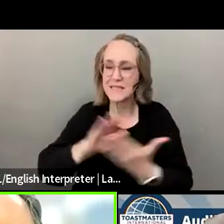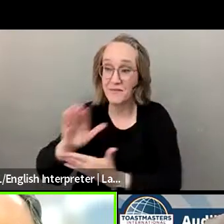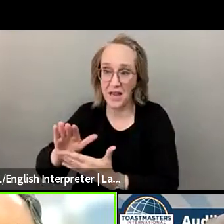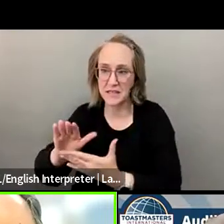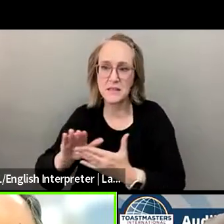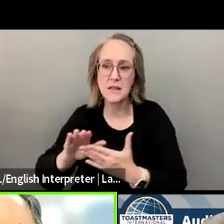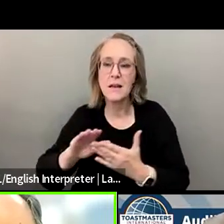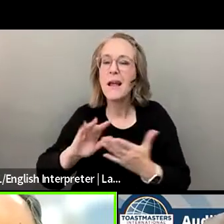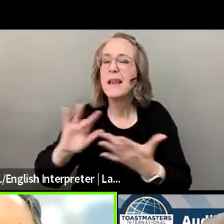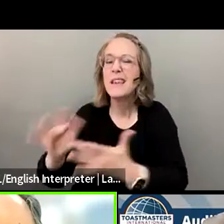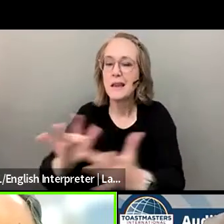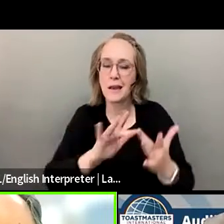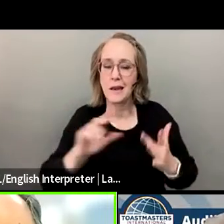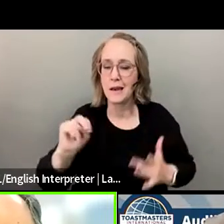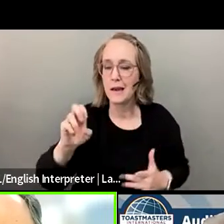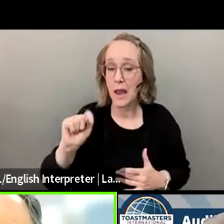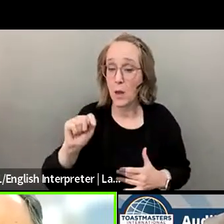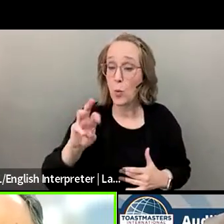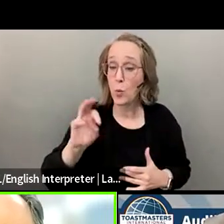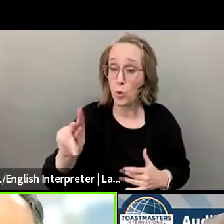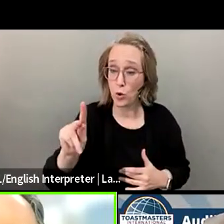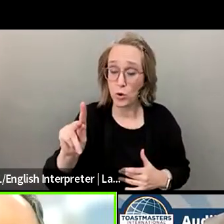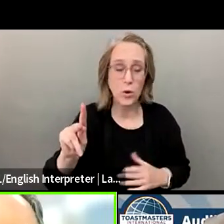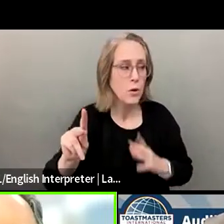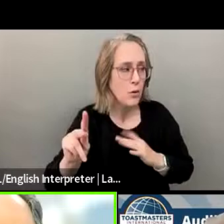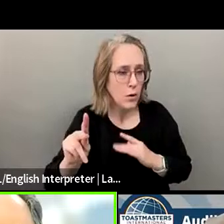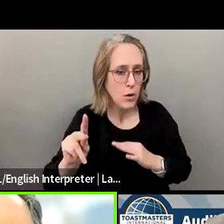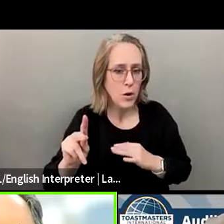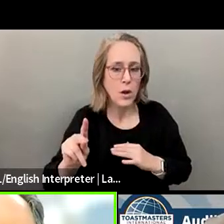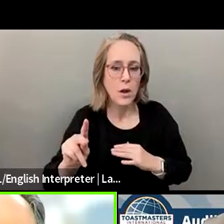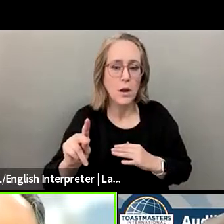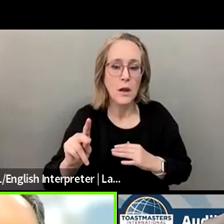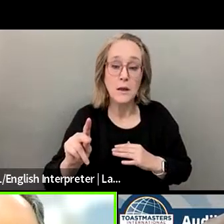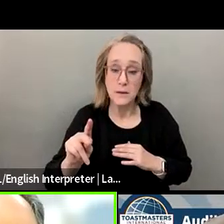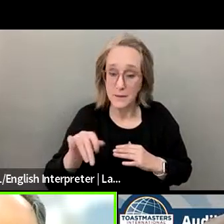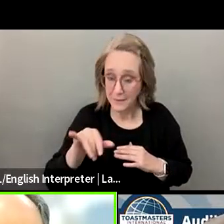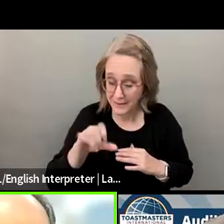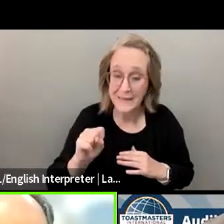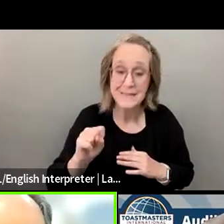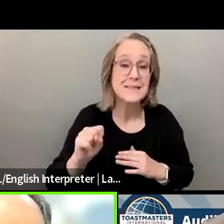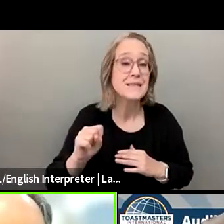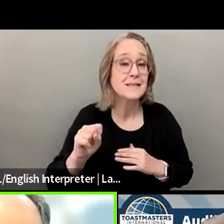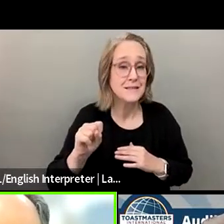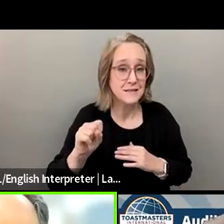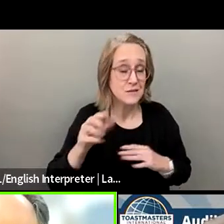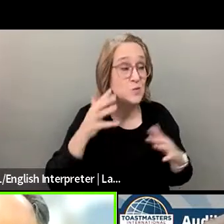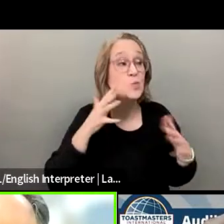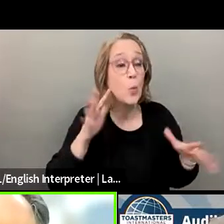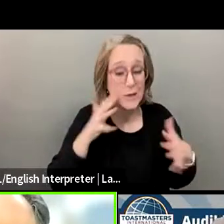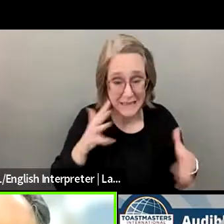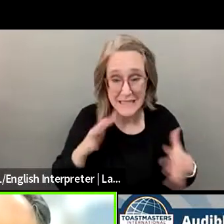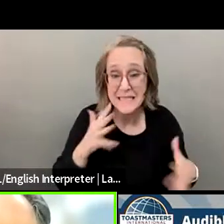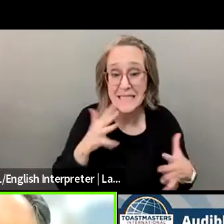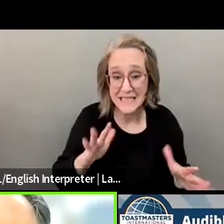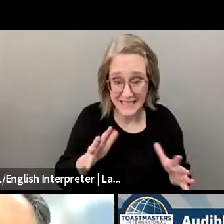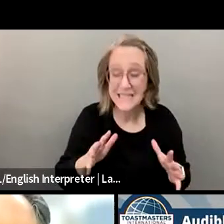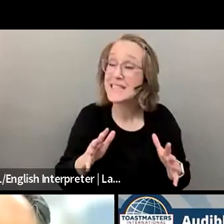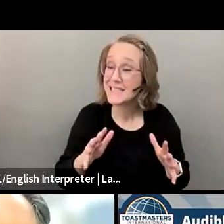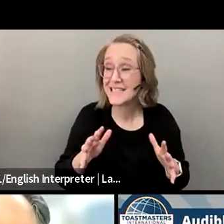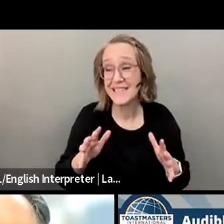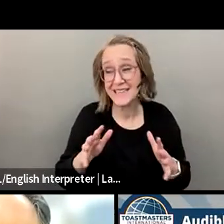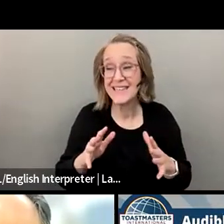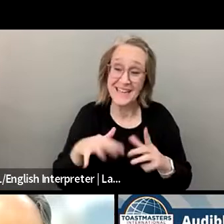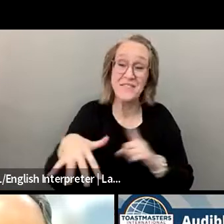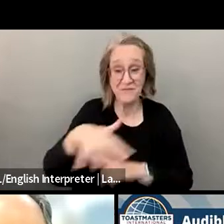because it was in a very noisy environment. It was one of these